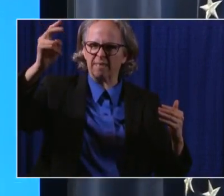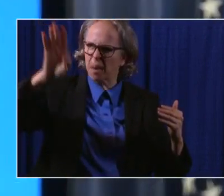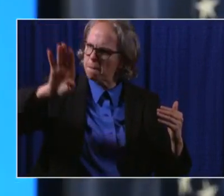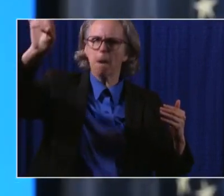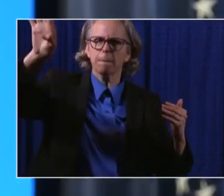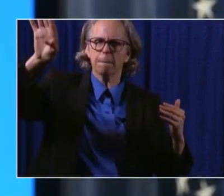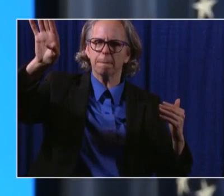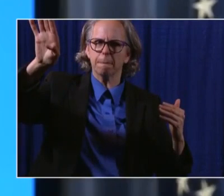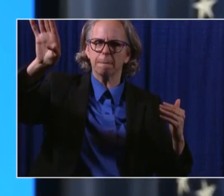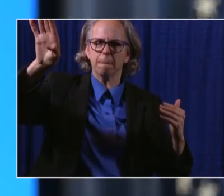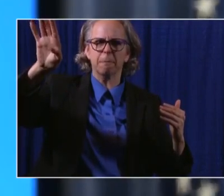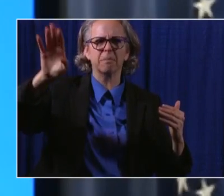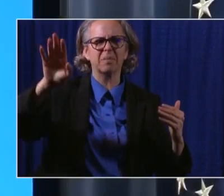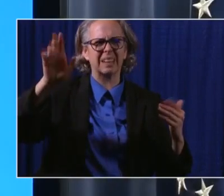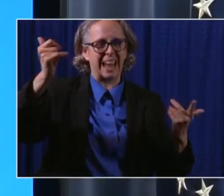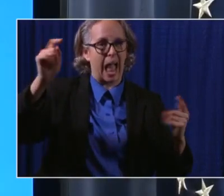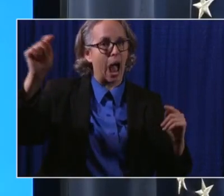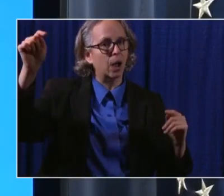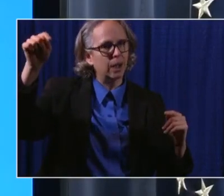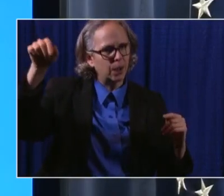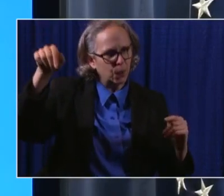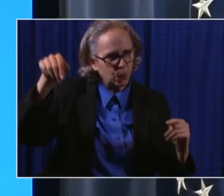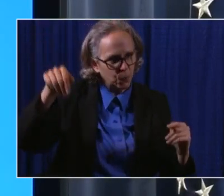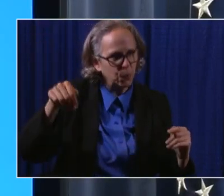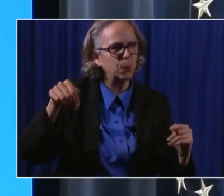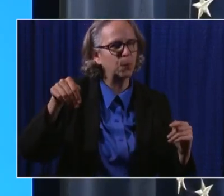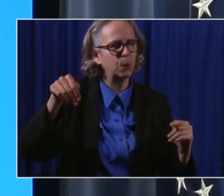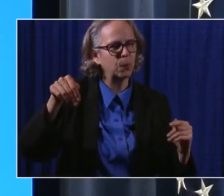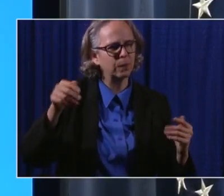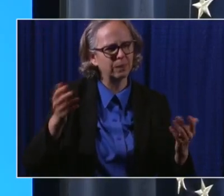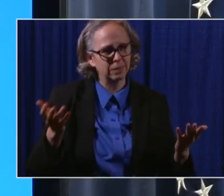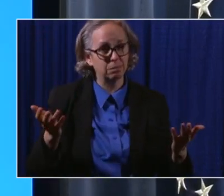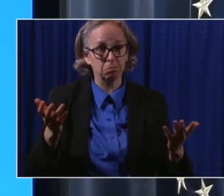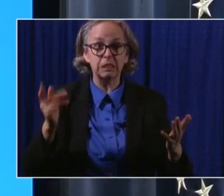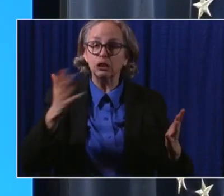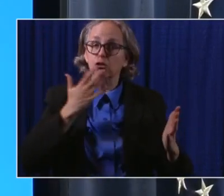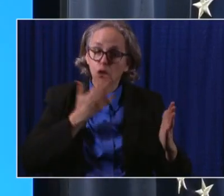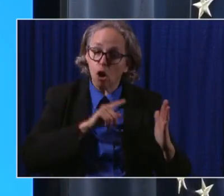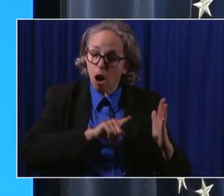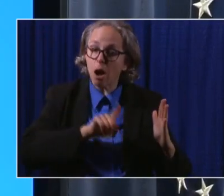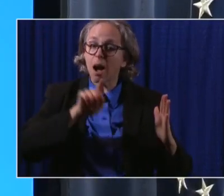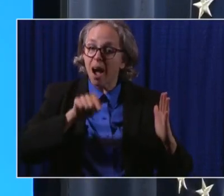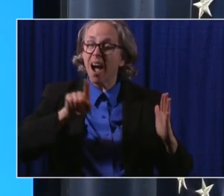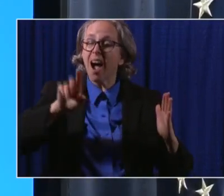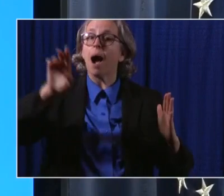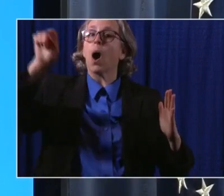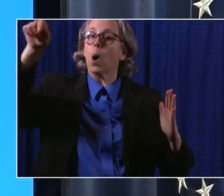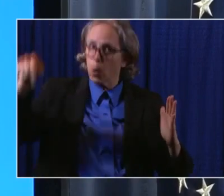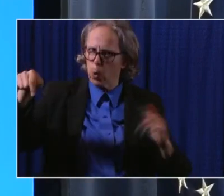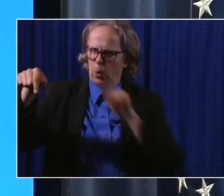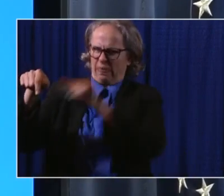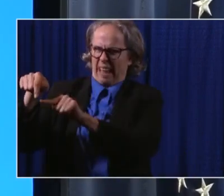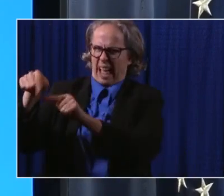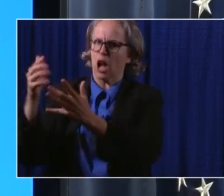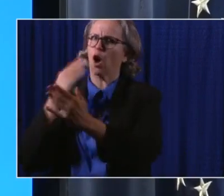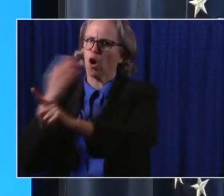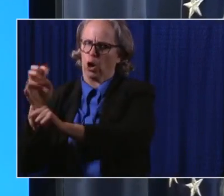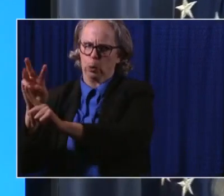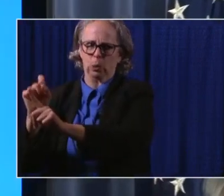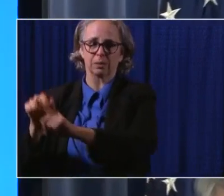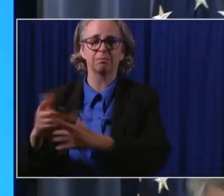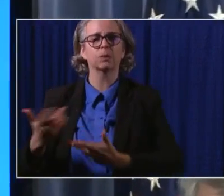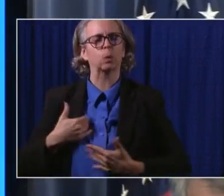Good news is that we're starting to see a decrease in the emergency department visits in recent days, and we hope that keeps